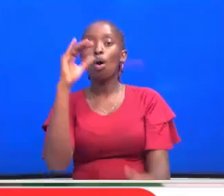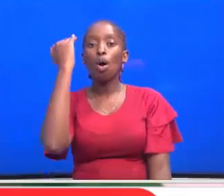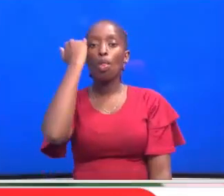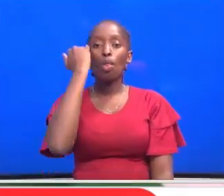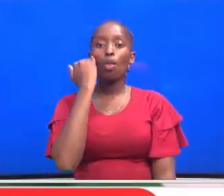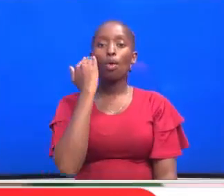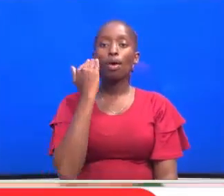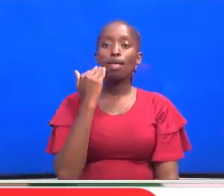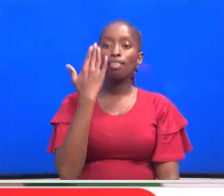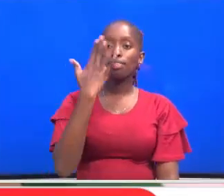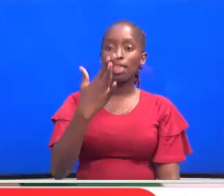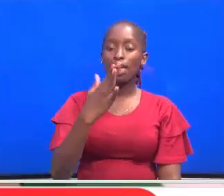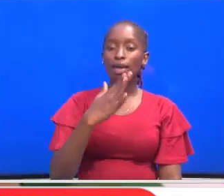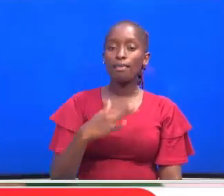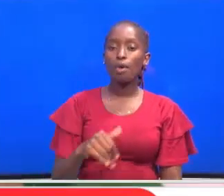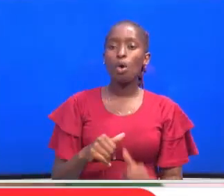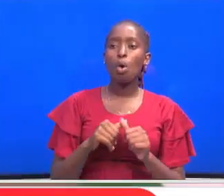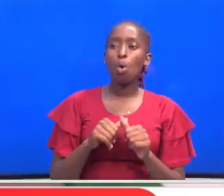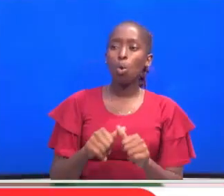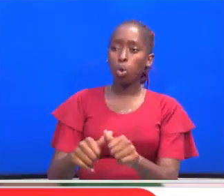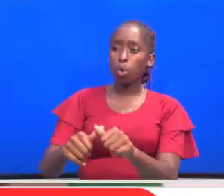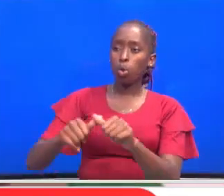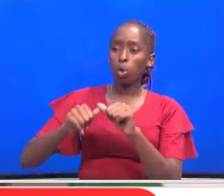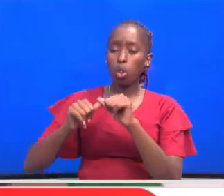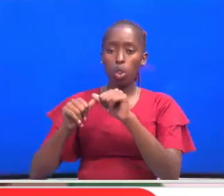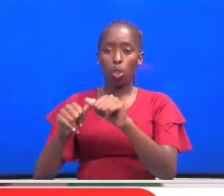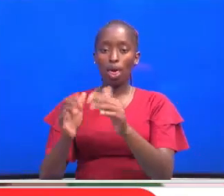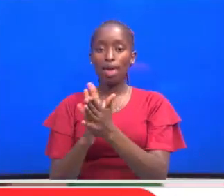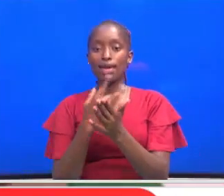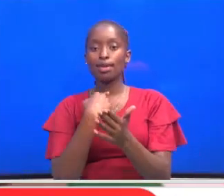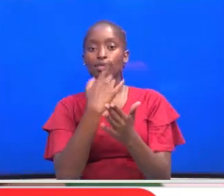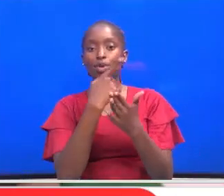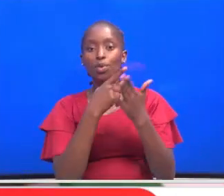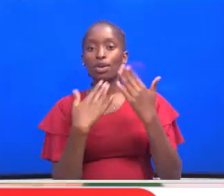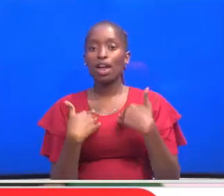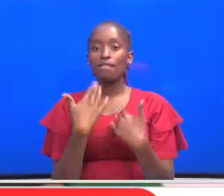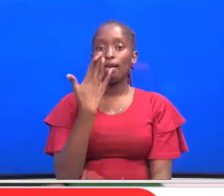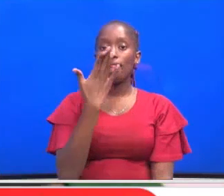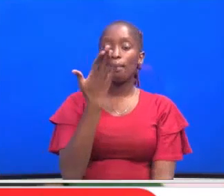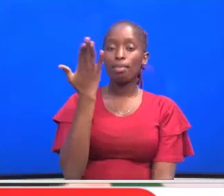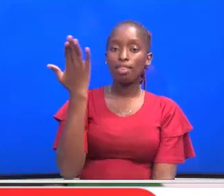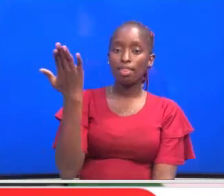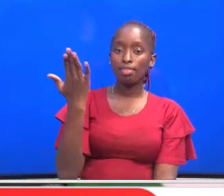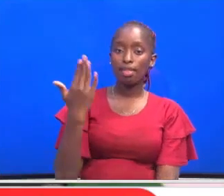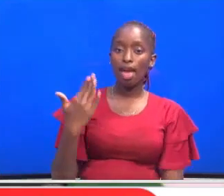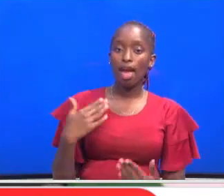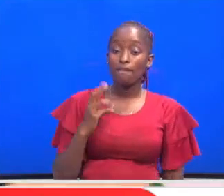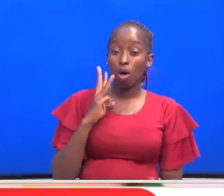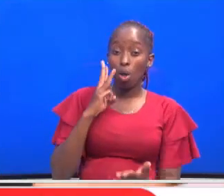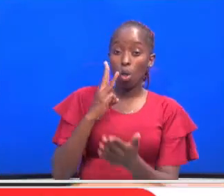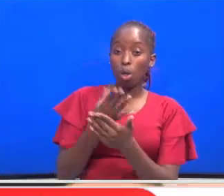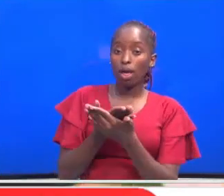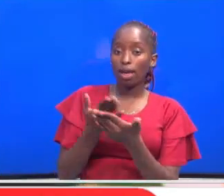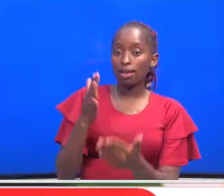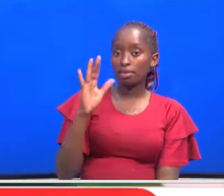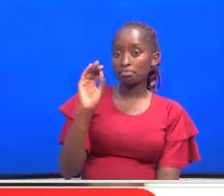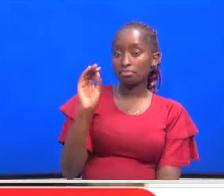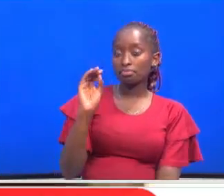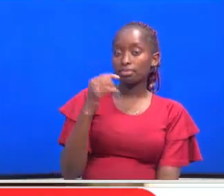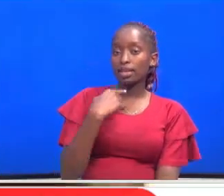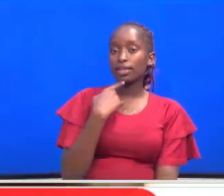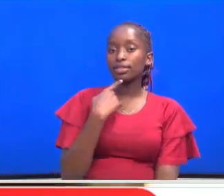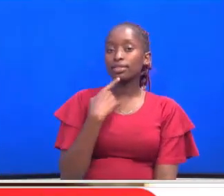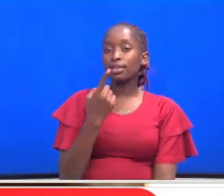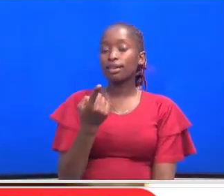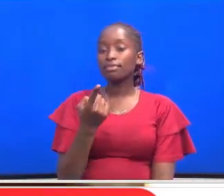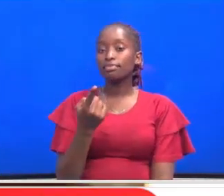I mean, the court has been going on. Yeah. What did the court say? There were no witnesses, because what happened? The court said this was